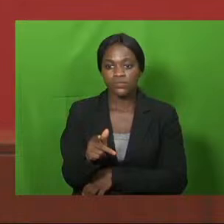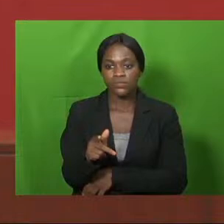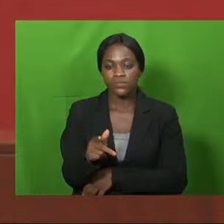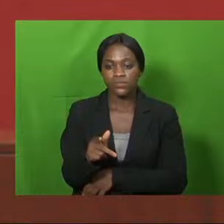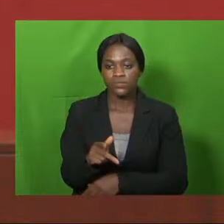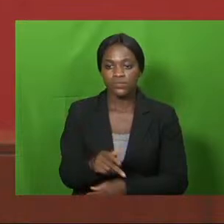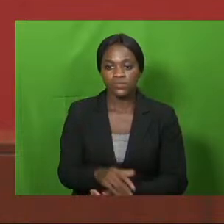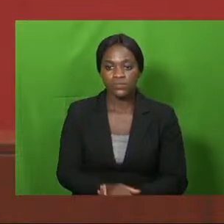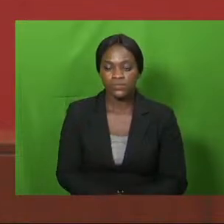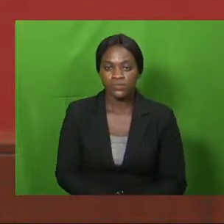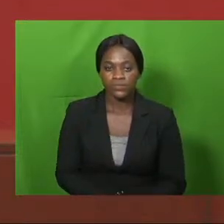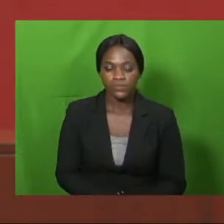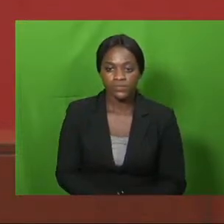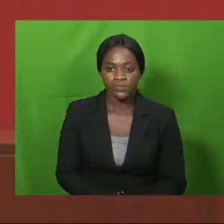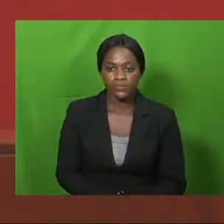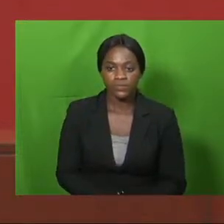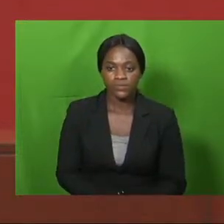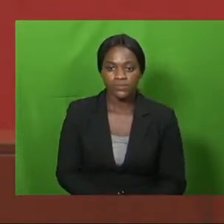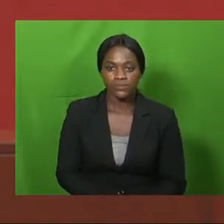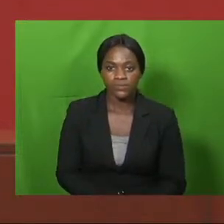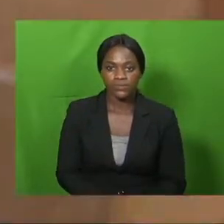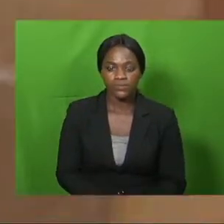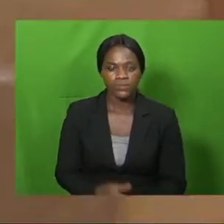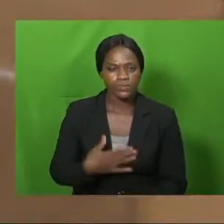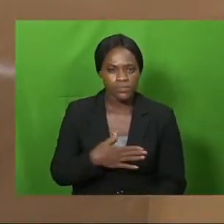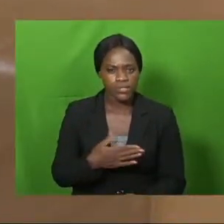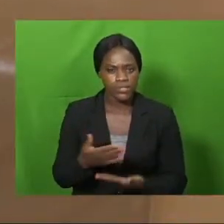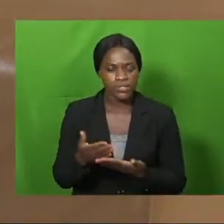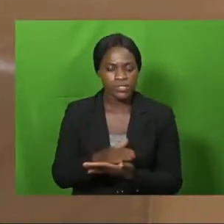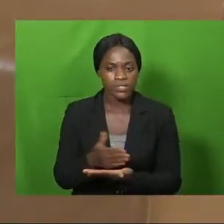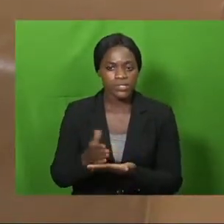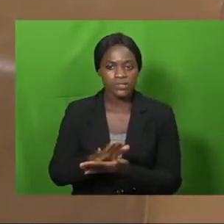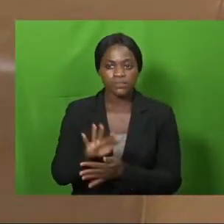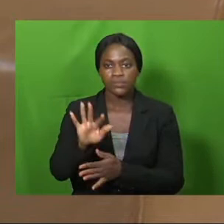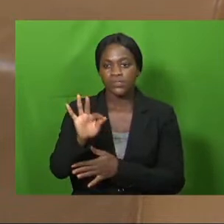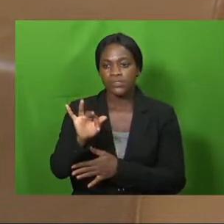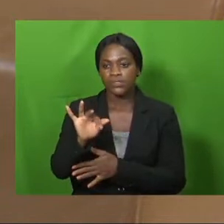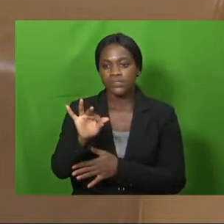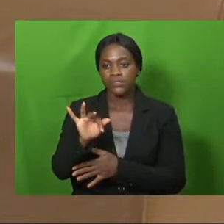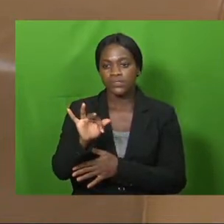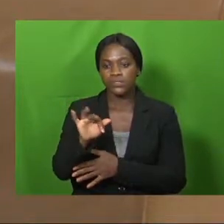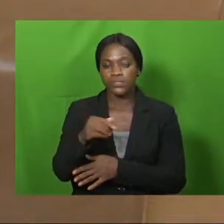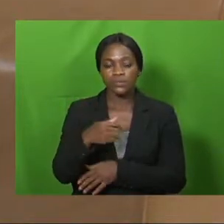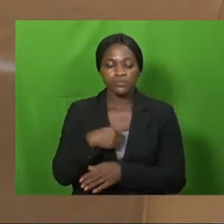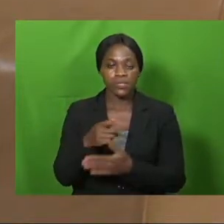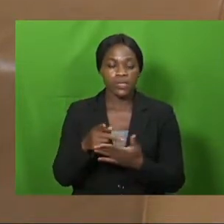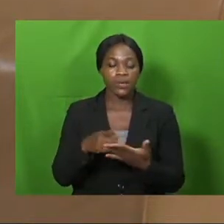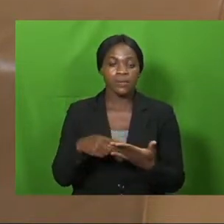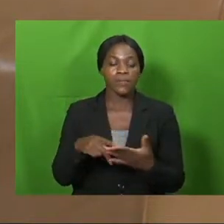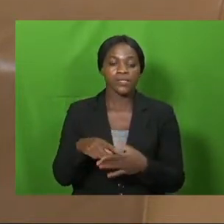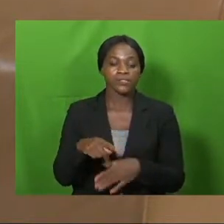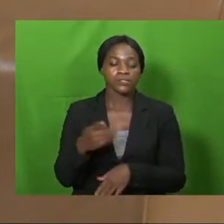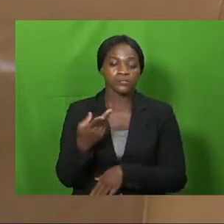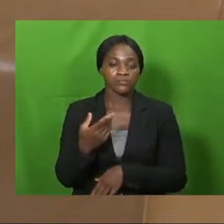Yes, let's hear you. Page 19. I'm a member of the sports committee and I